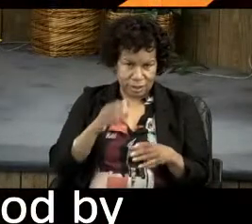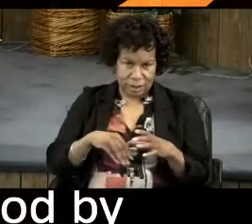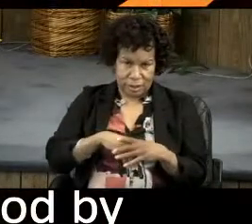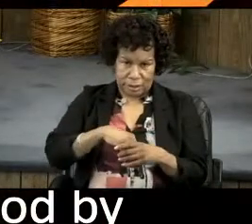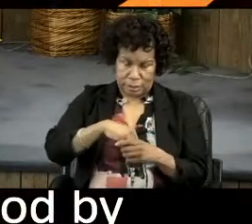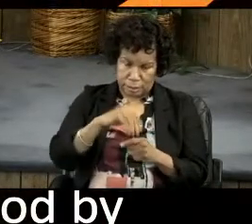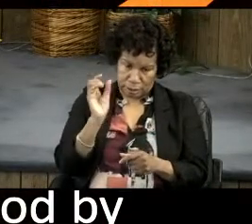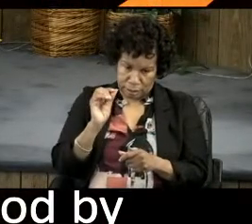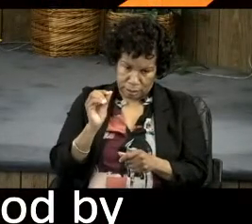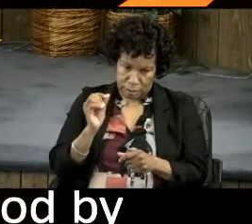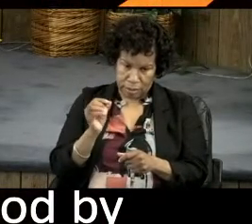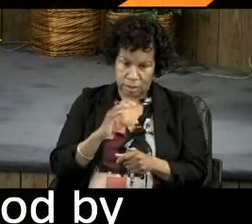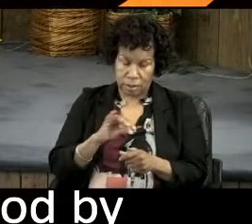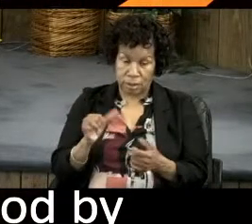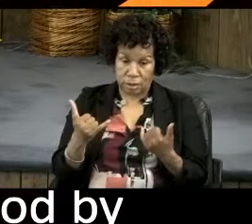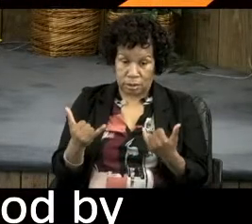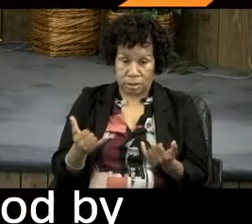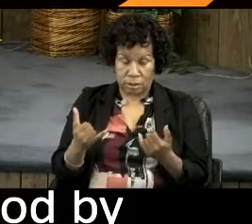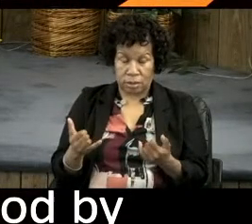For